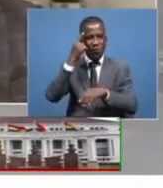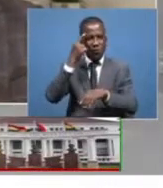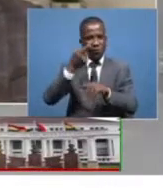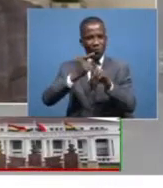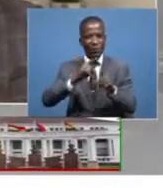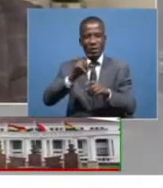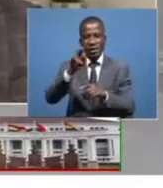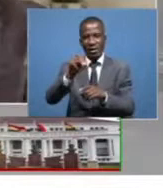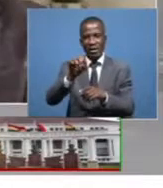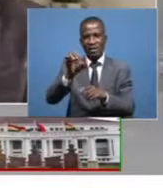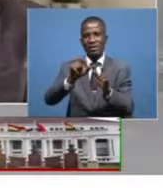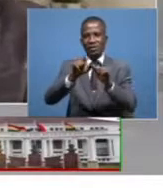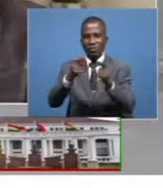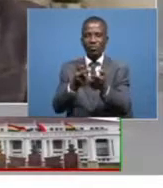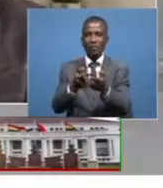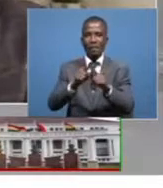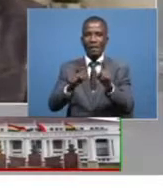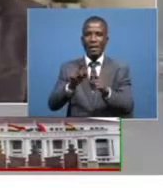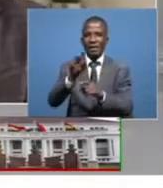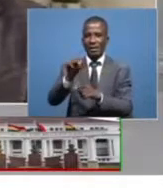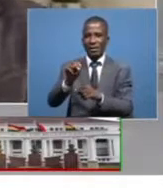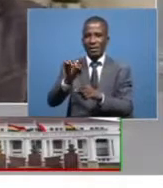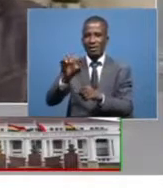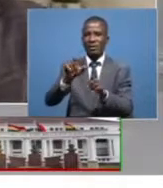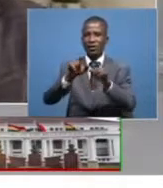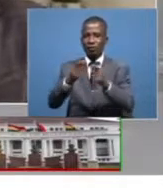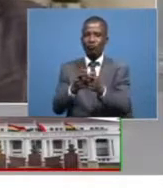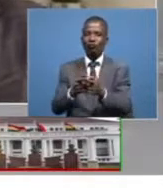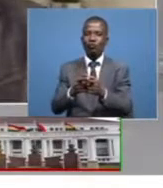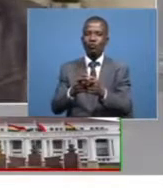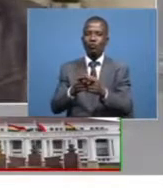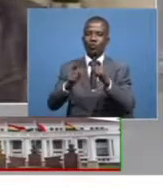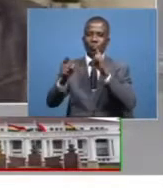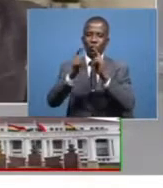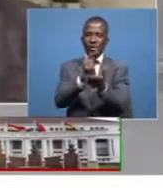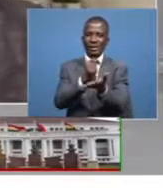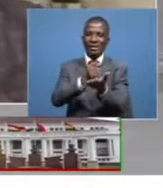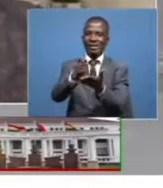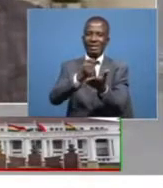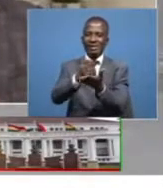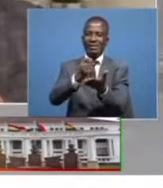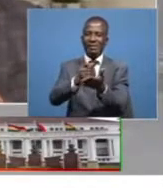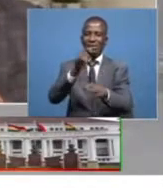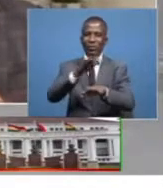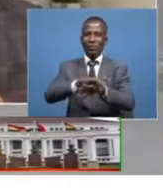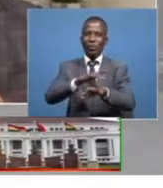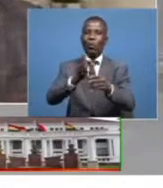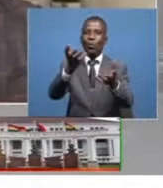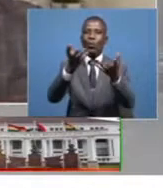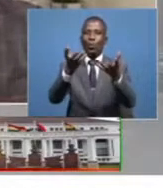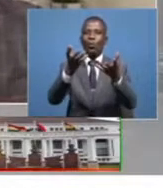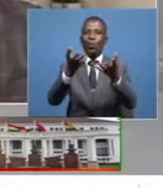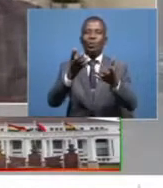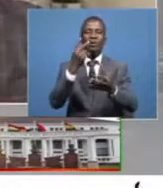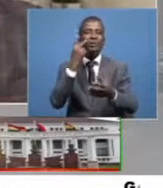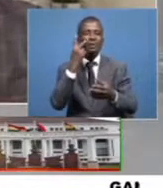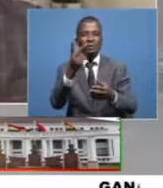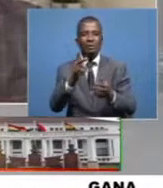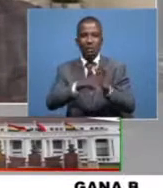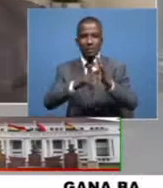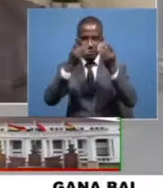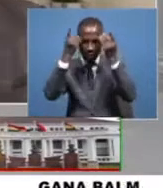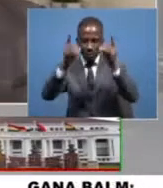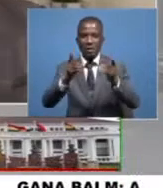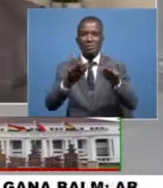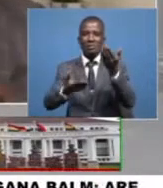the petitioner's duty to call evidence in the first instance, after which the defendants or the respondents will decide whether or